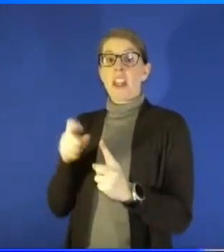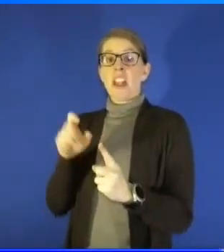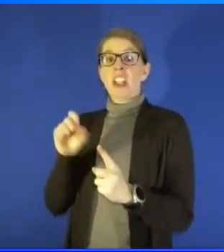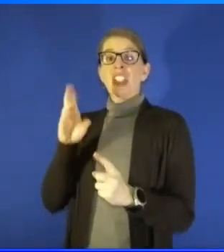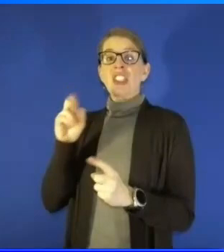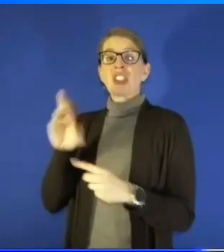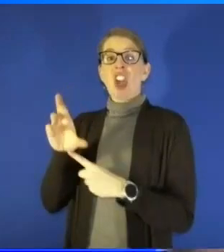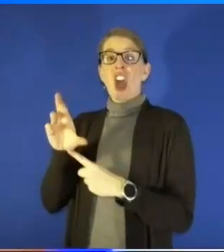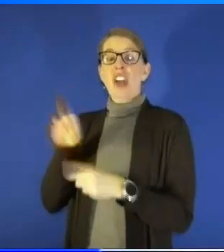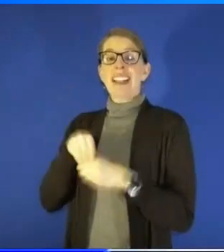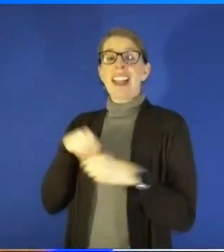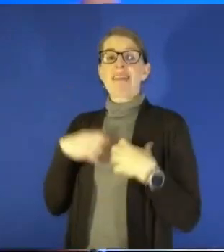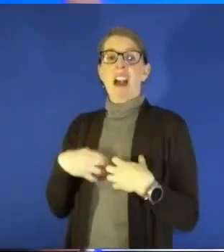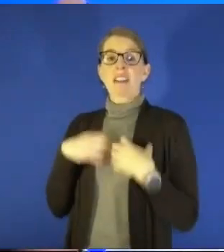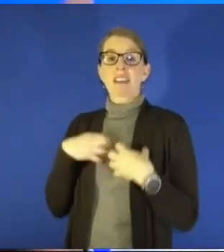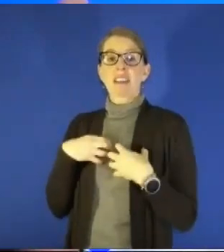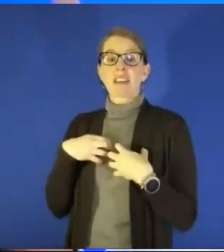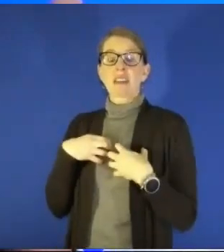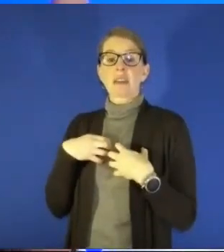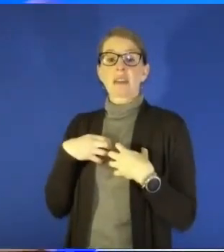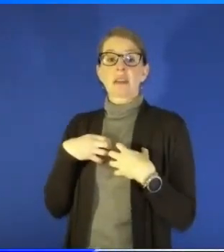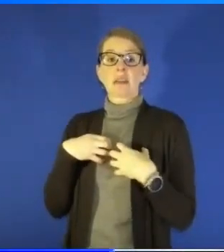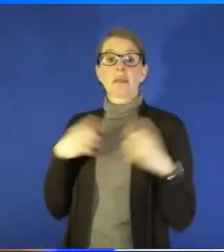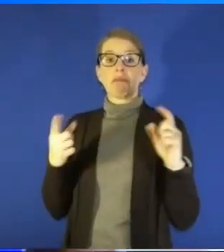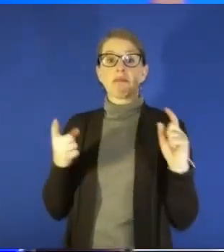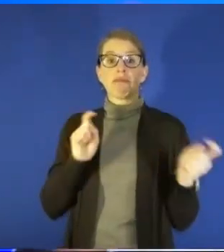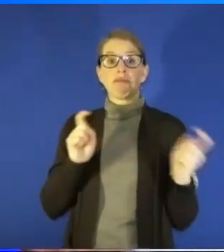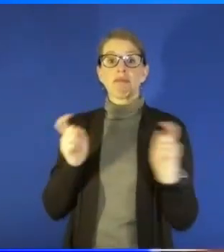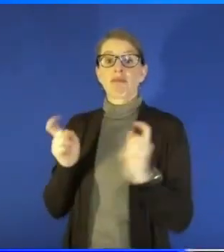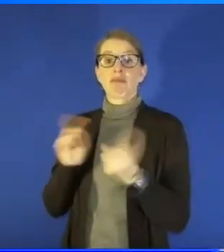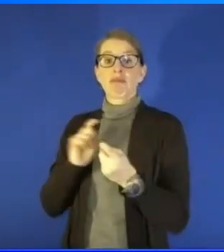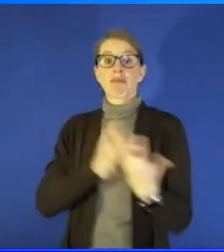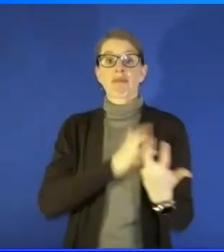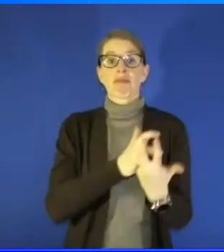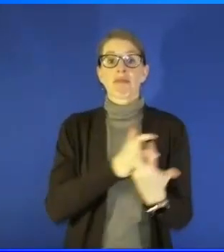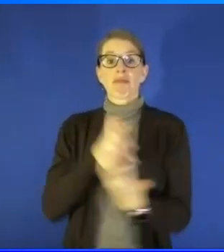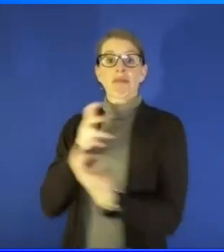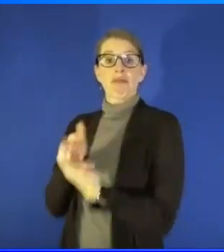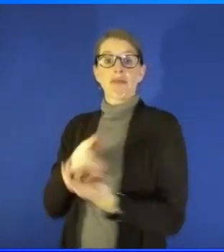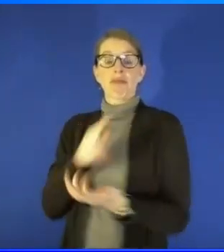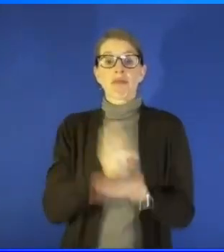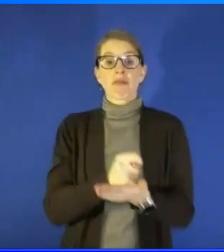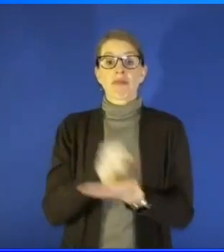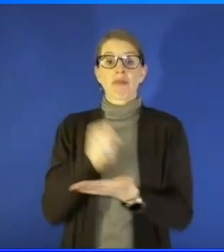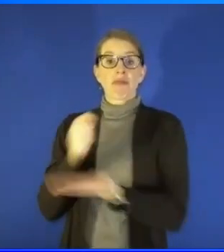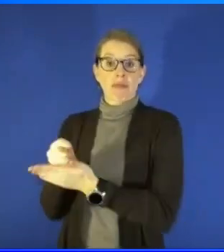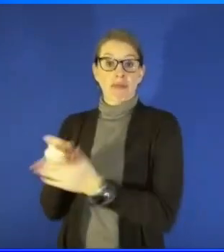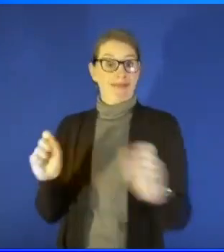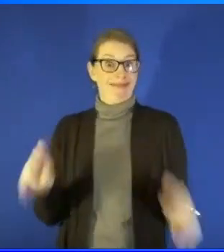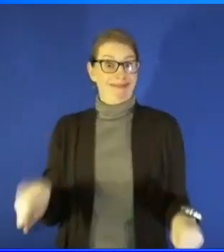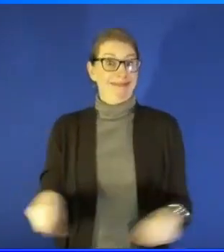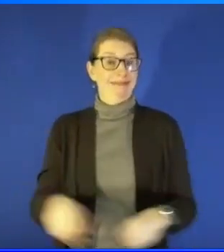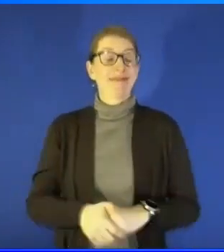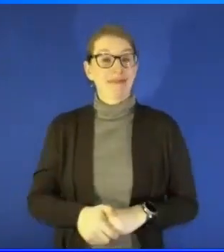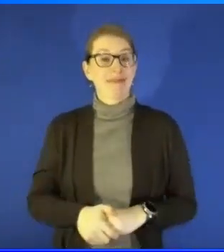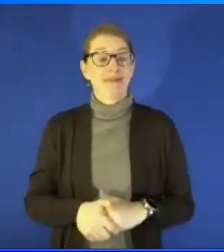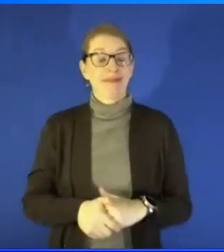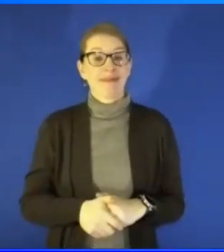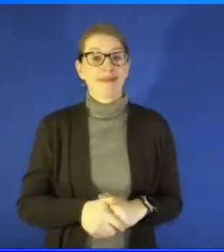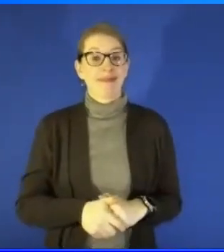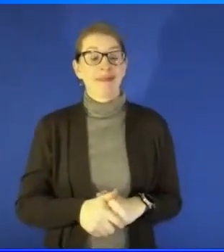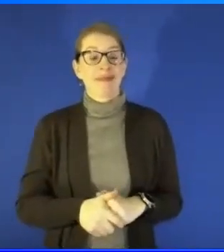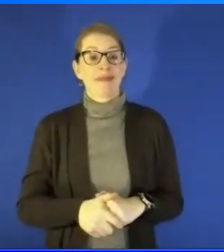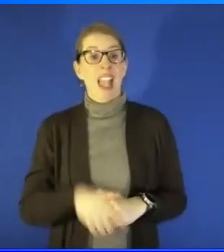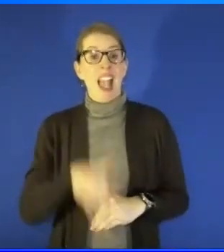lung. And then we'll be able to we'll be able to treat those differently. And so that's how I think we can get in front of